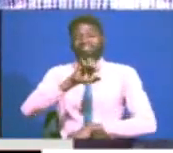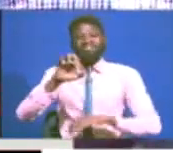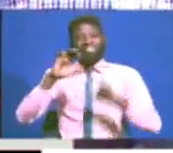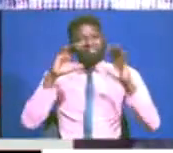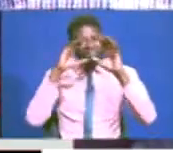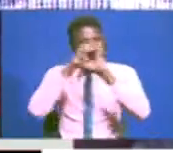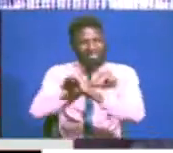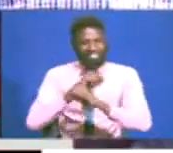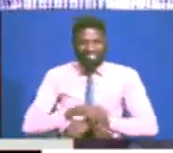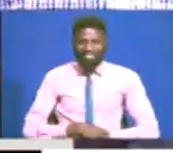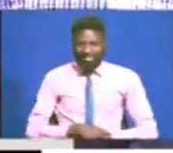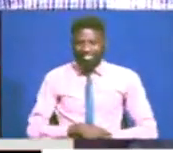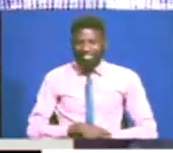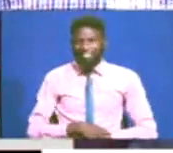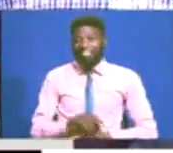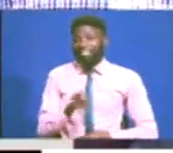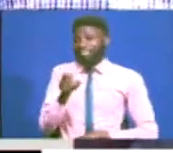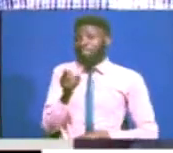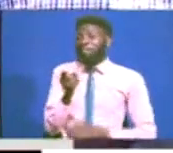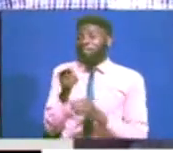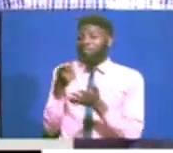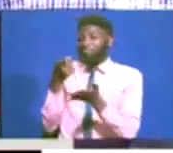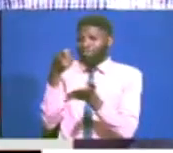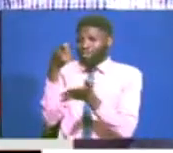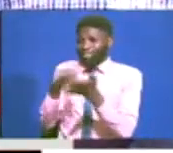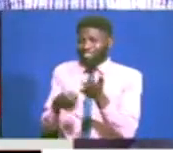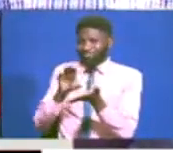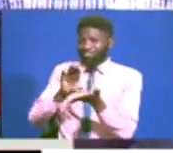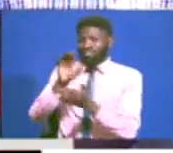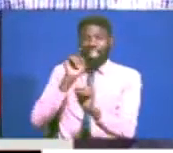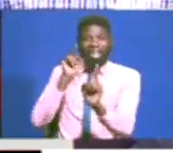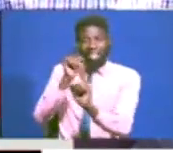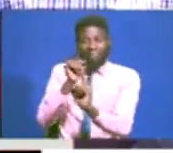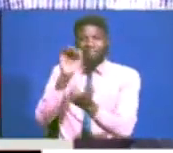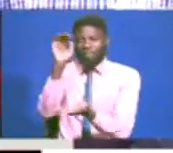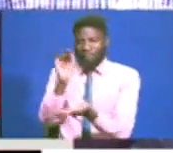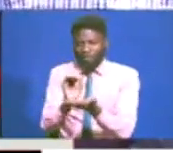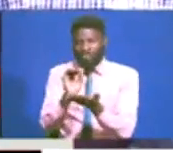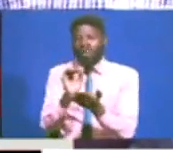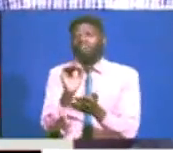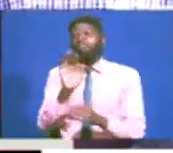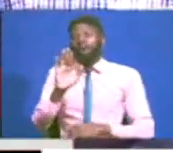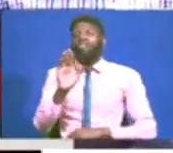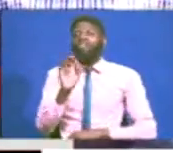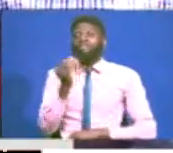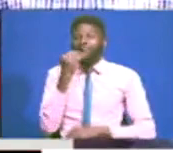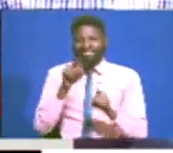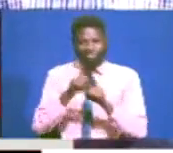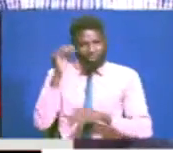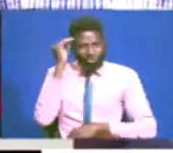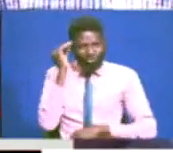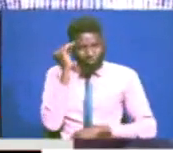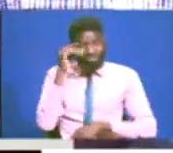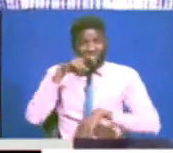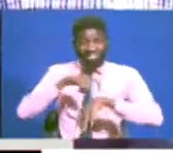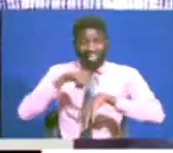Withdrawal of subsidies to food and education in the middle of drought and famine was a reckless